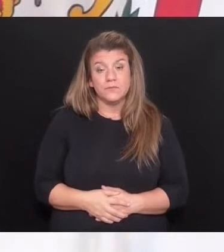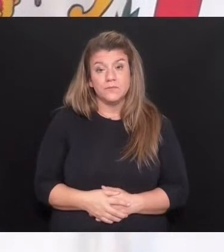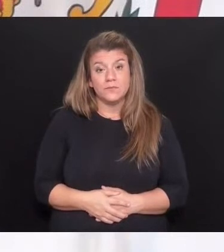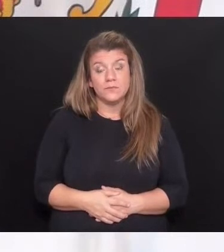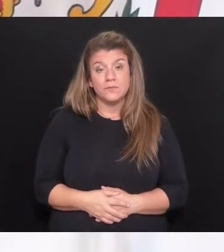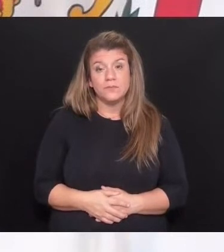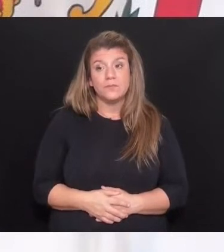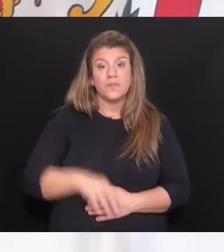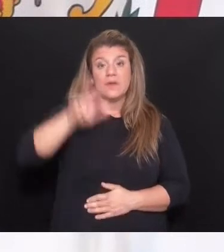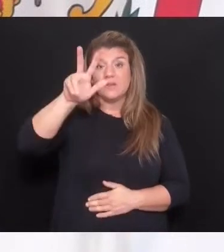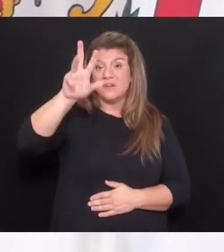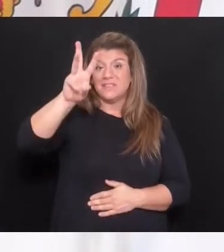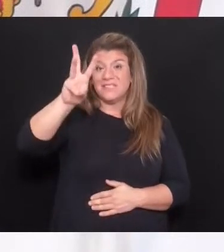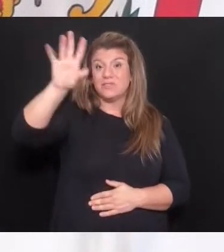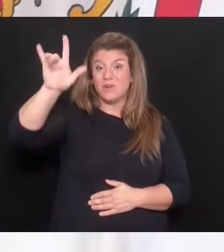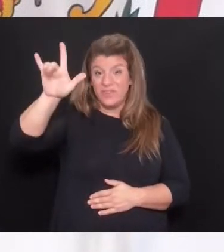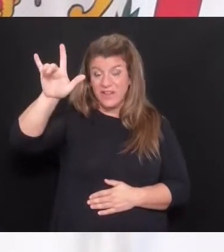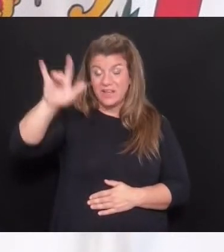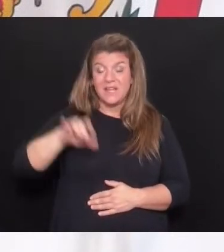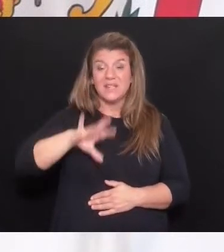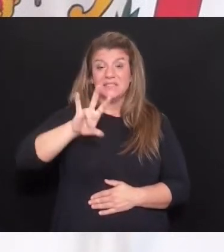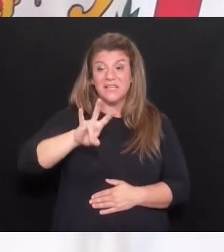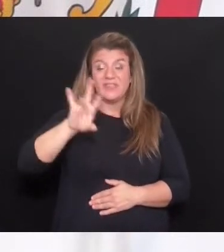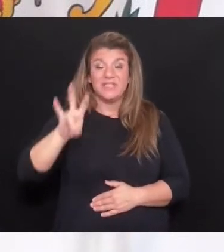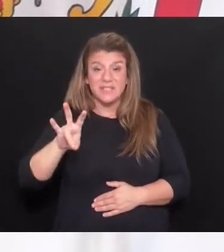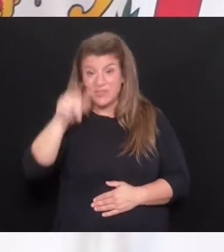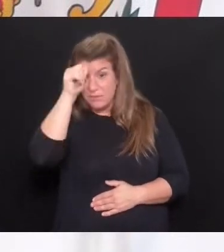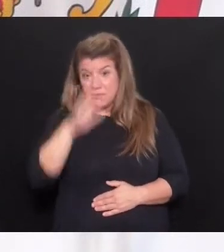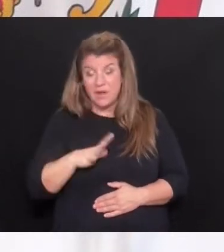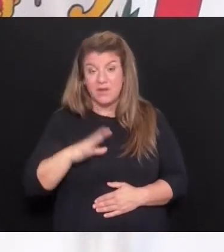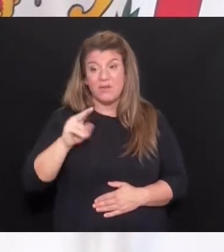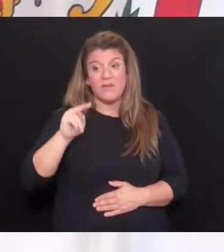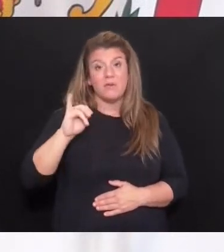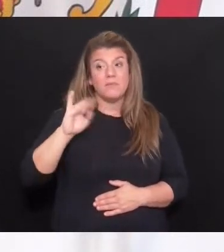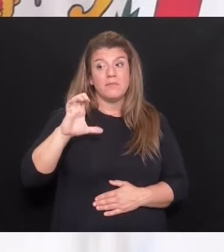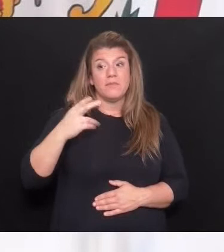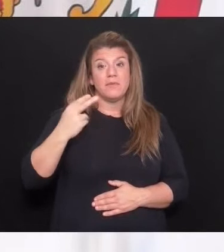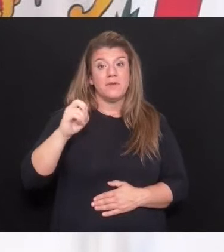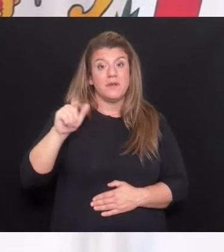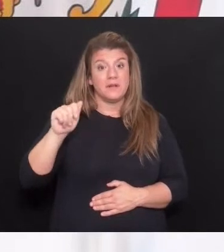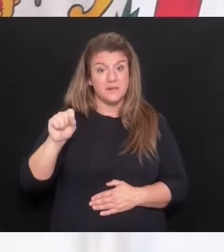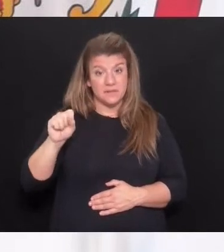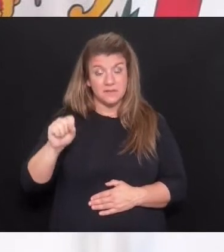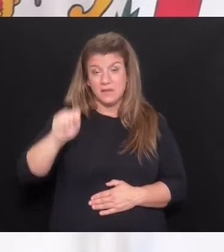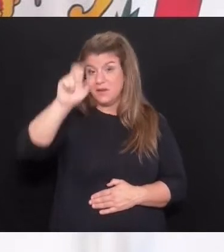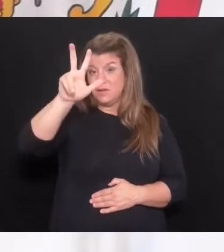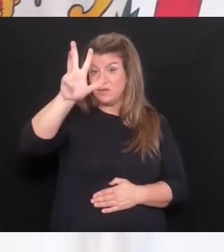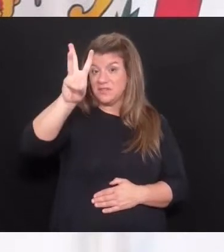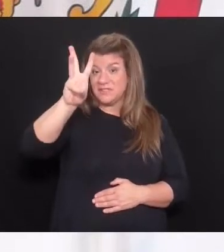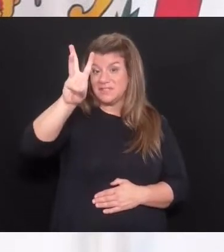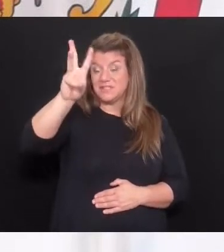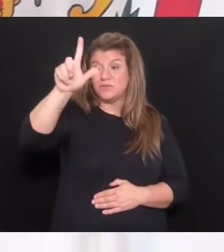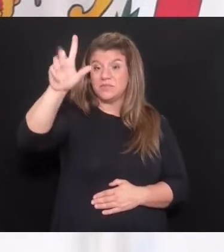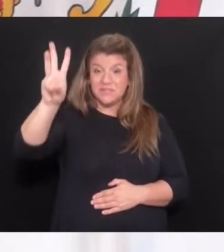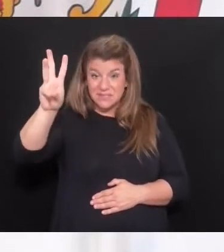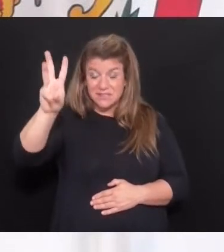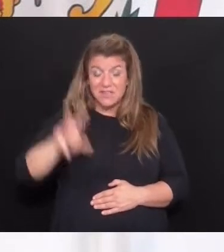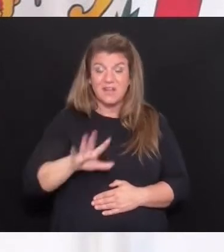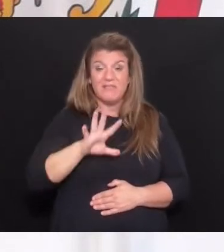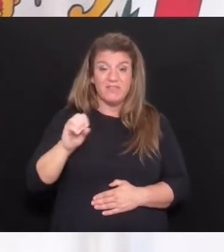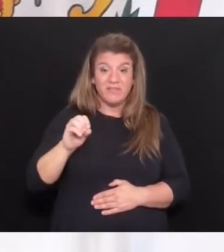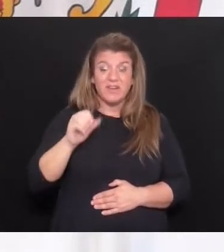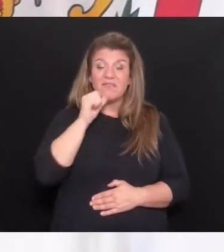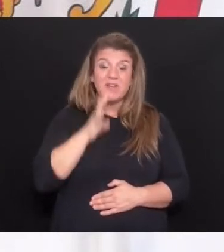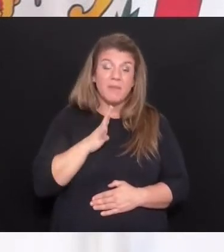The 3,625th death, a 77-year-old male from Nicholas County. The 3,626th death, a